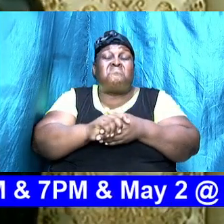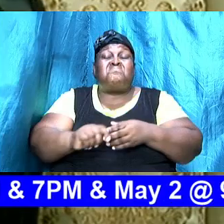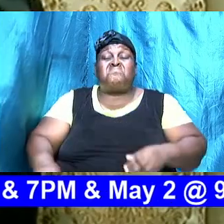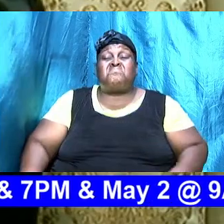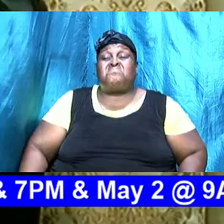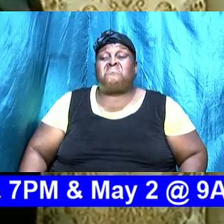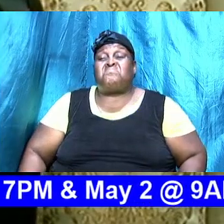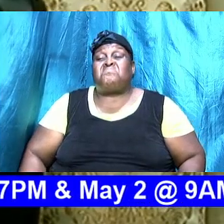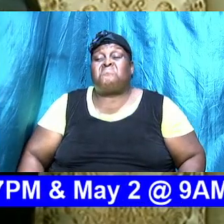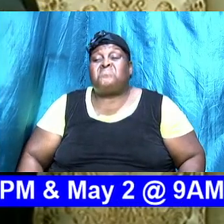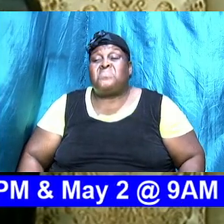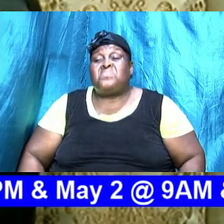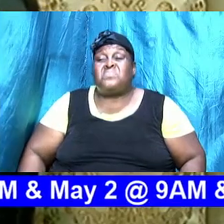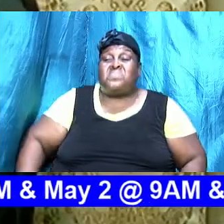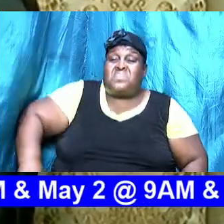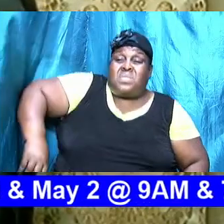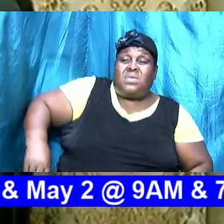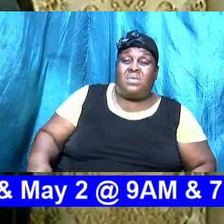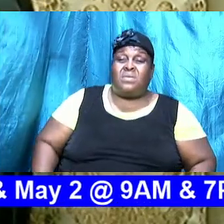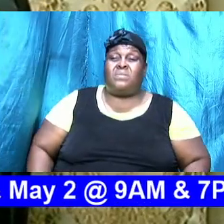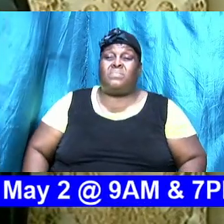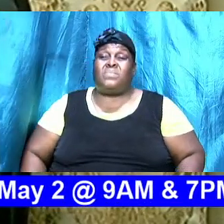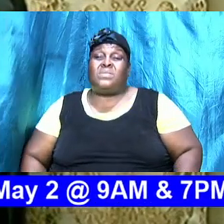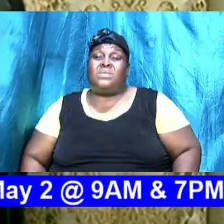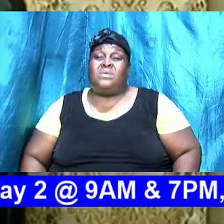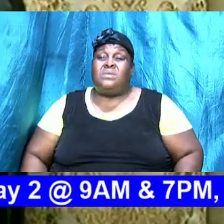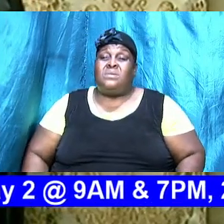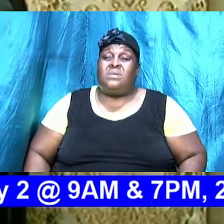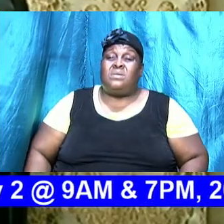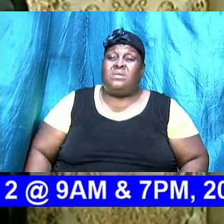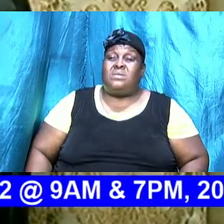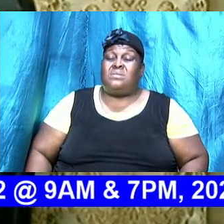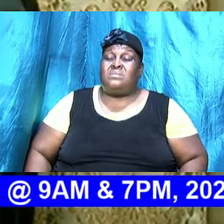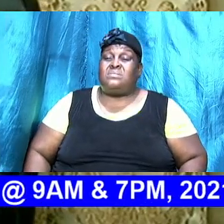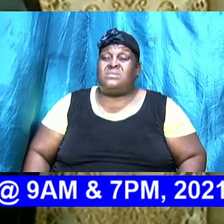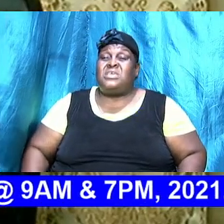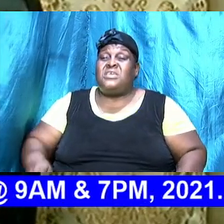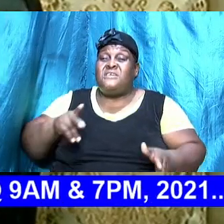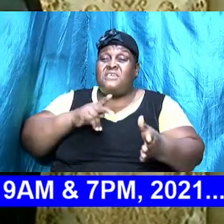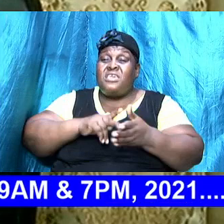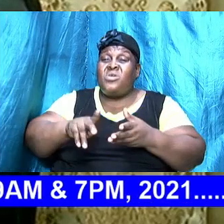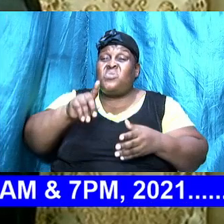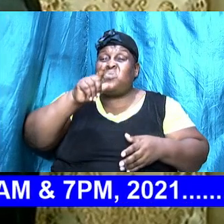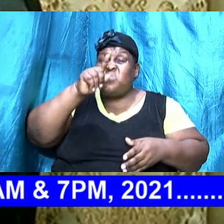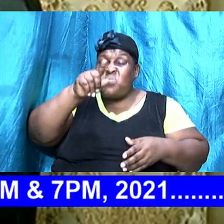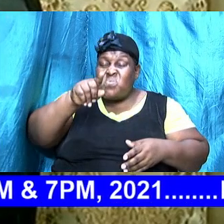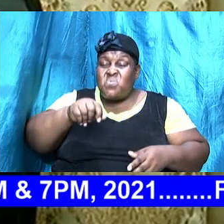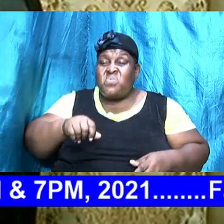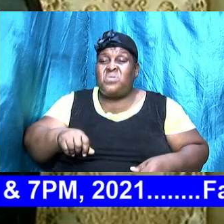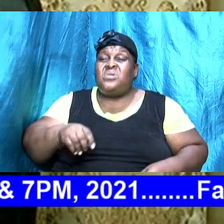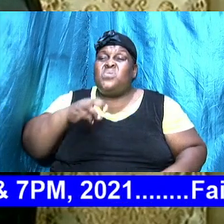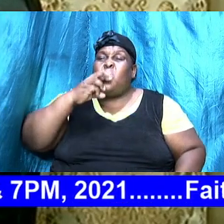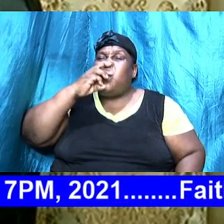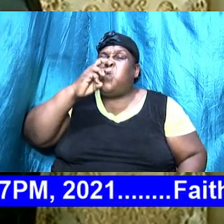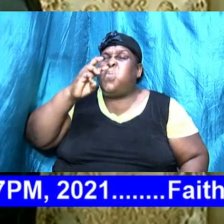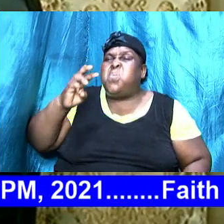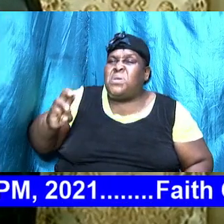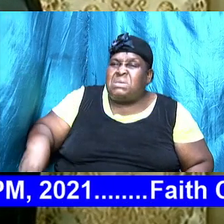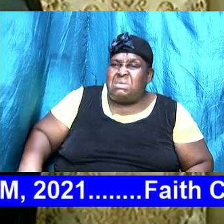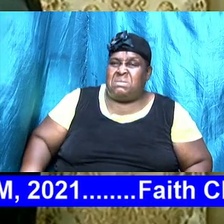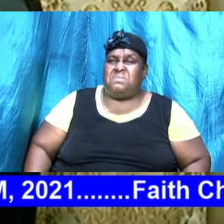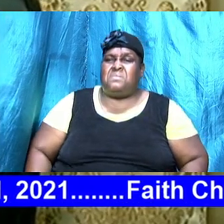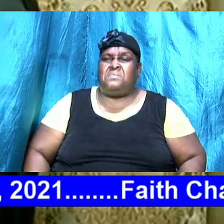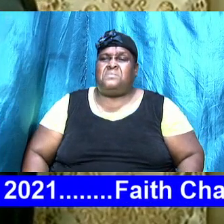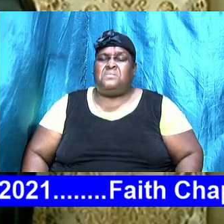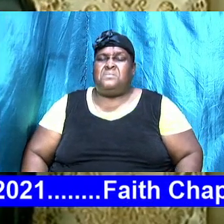and further hammer you or hammer the husband or hammer the wife to the ground, it is bad, it is wicked, it is